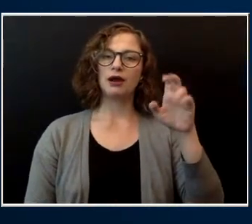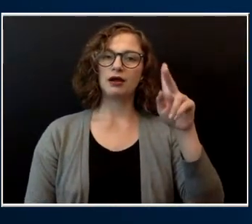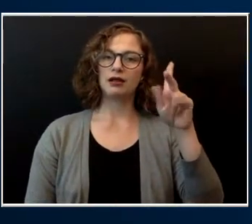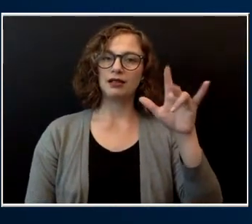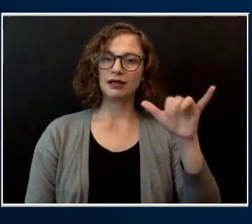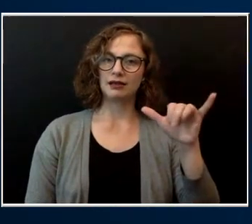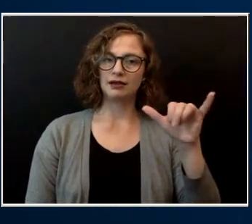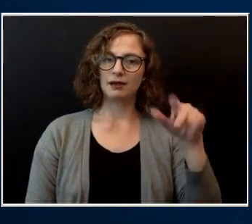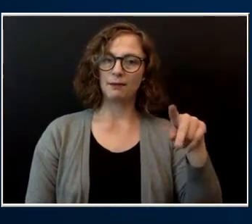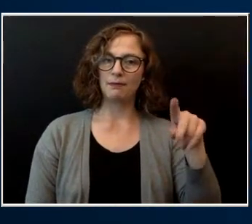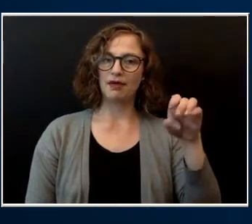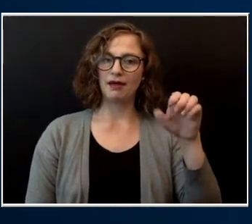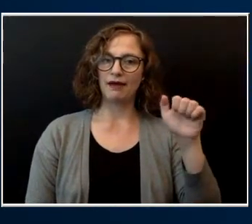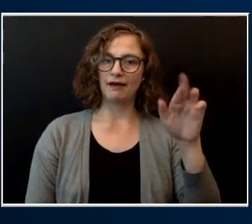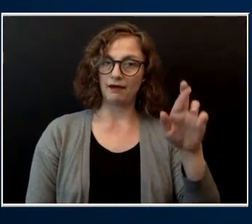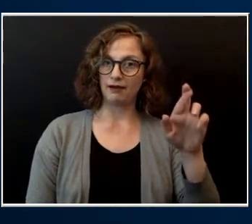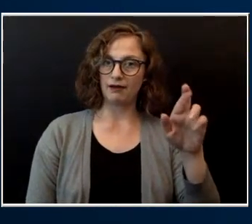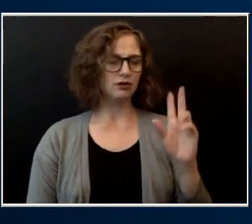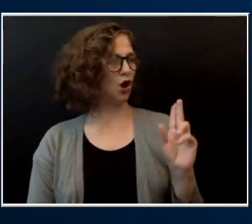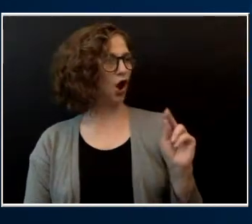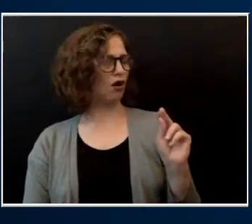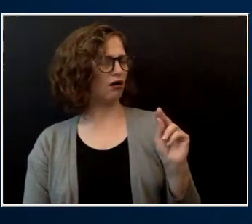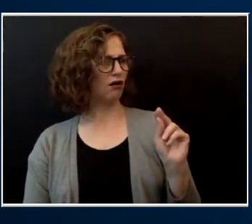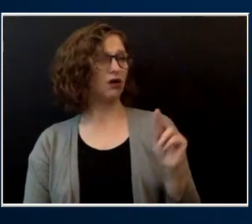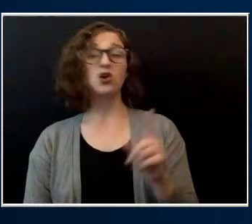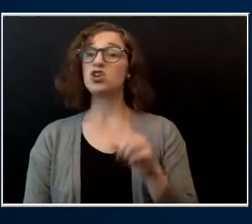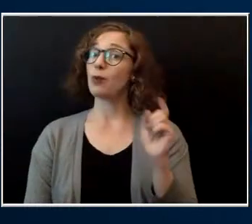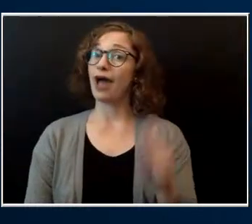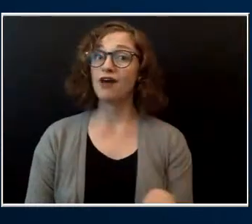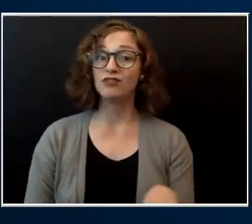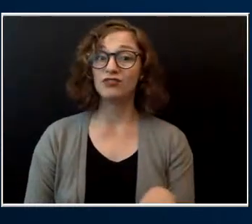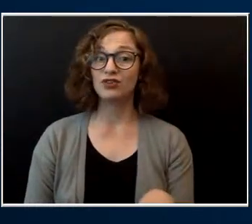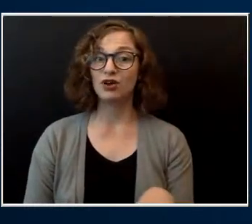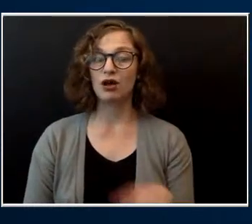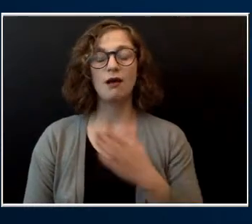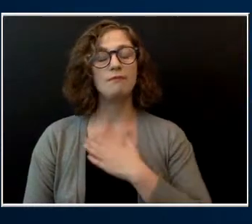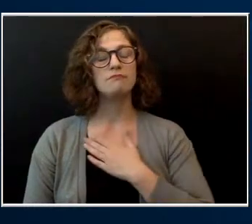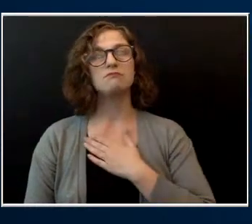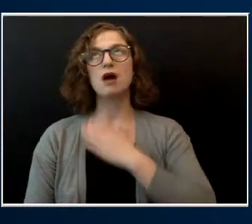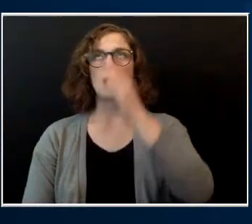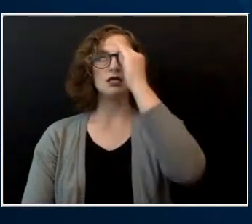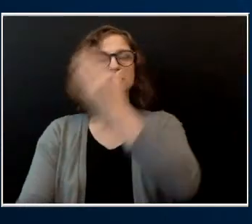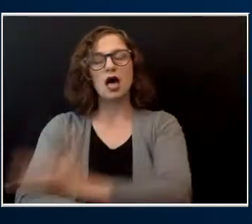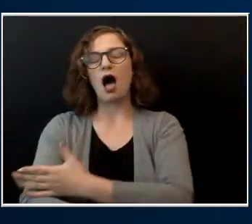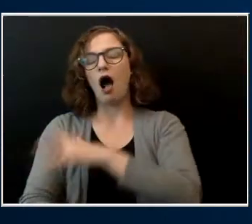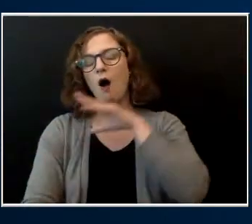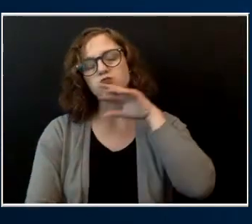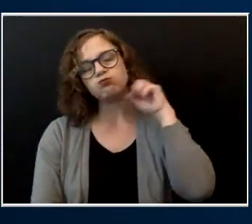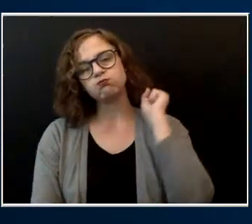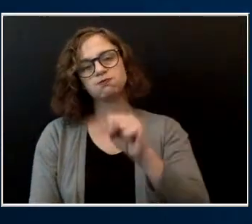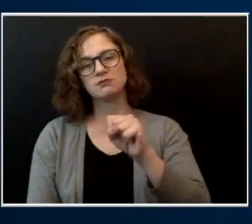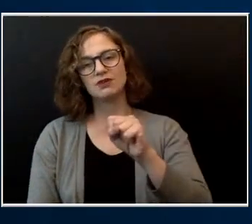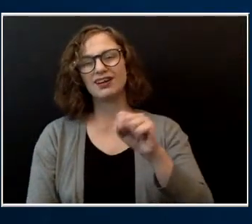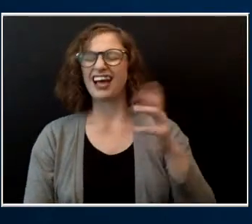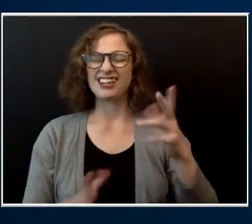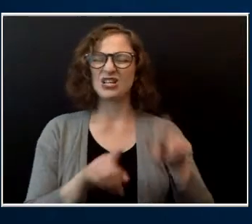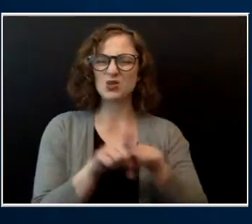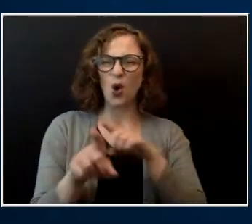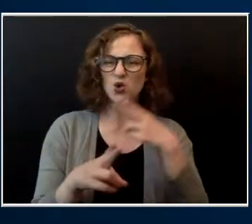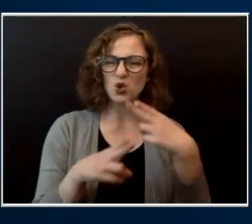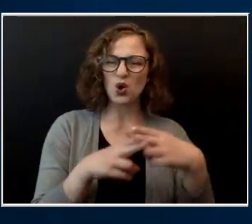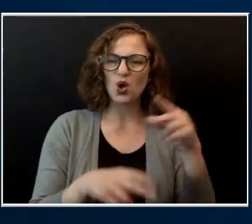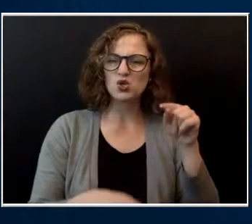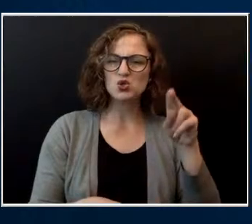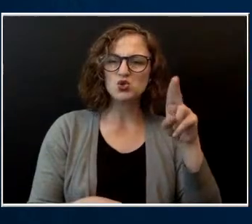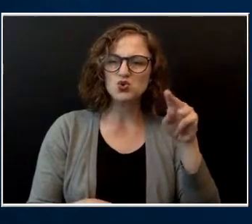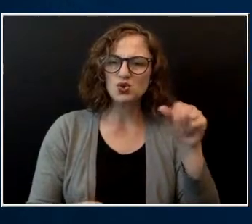No. You have to try it. I don't even know what that is. Tuna My fruit son sounds is like all something into the I catch prickly out of the pear. ocean. Go ahead. Tuna fruit. You got to try that. It's so good. Yeah.